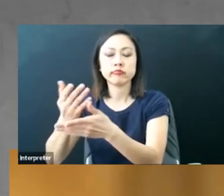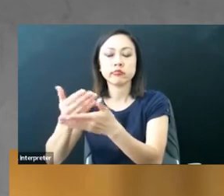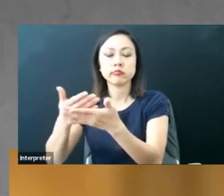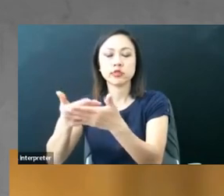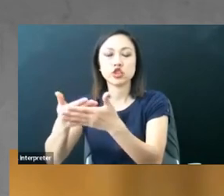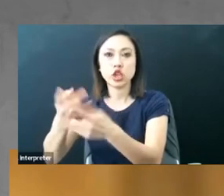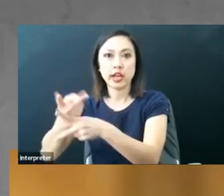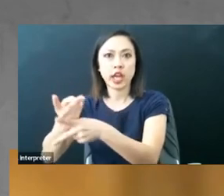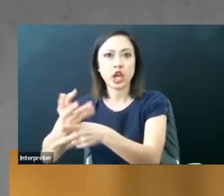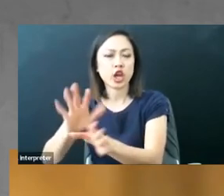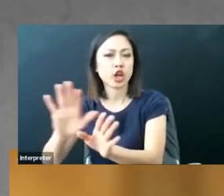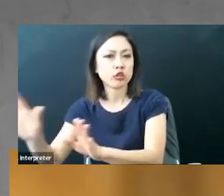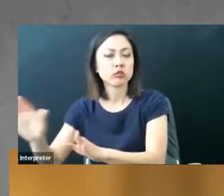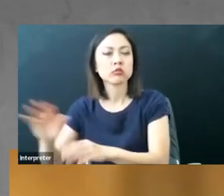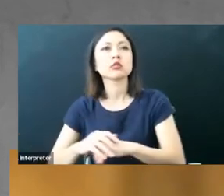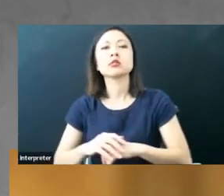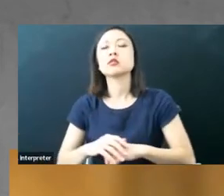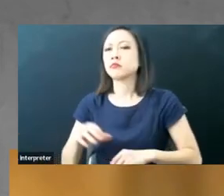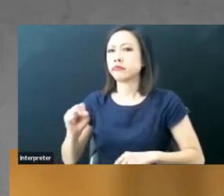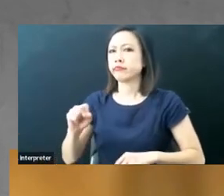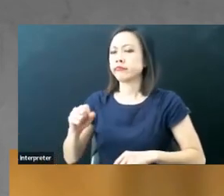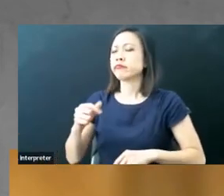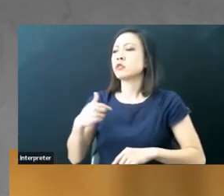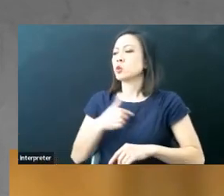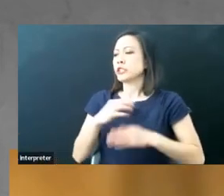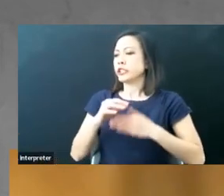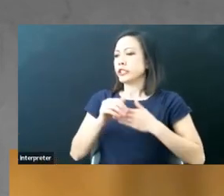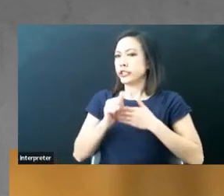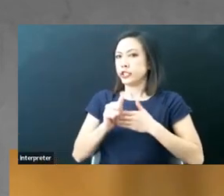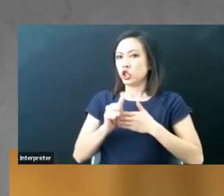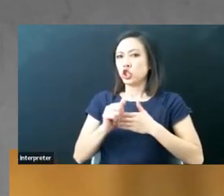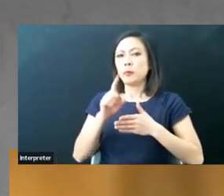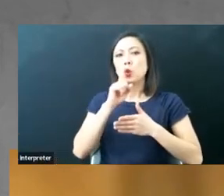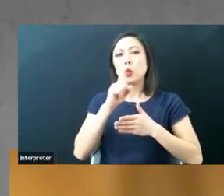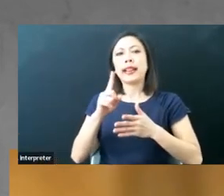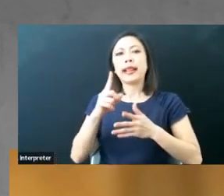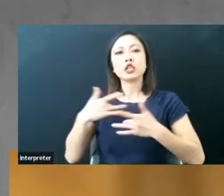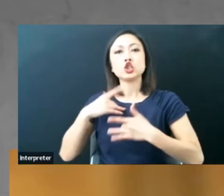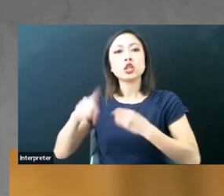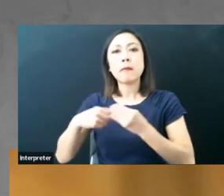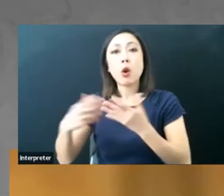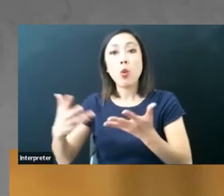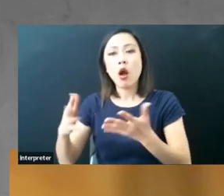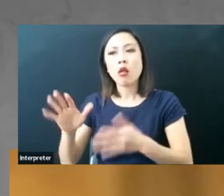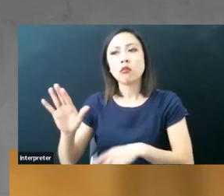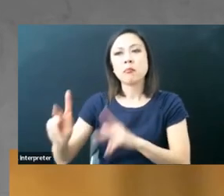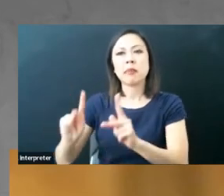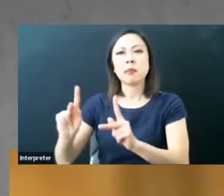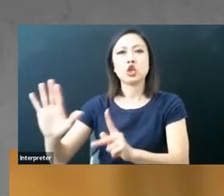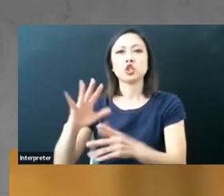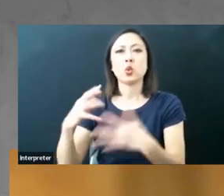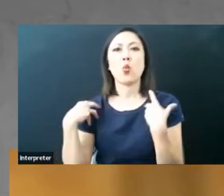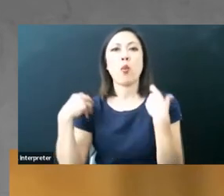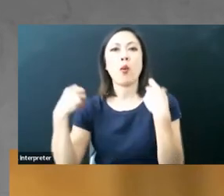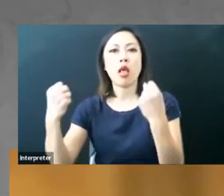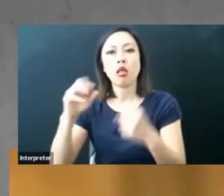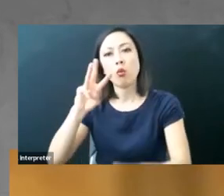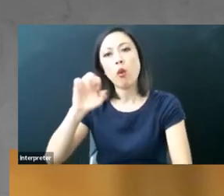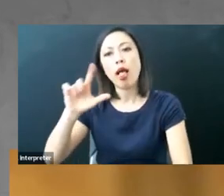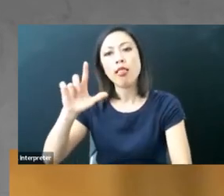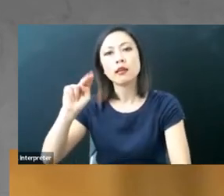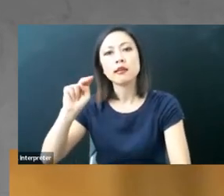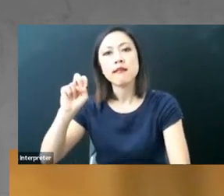I and the leadership group here, I think like many, are very concerned about wellness issues as a result of the pandemic. And the burden on